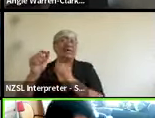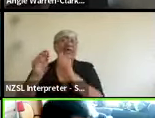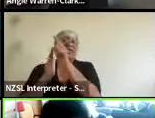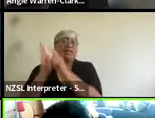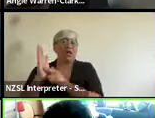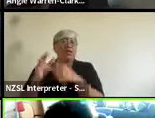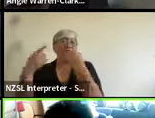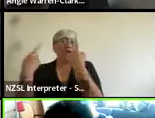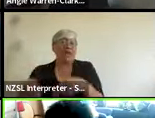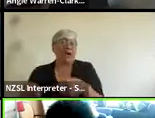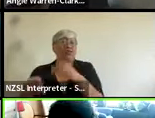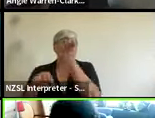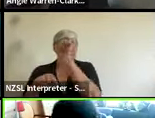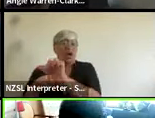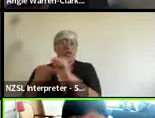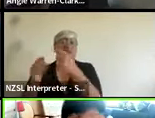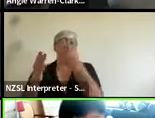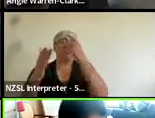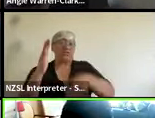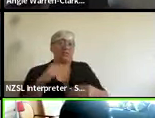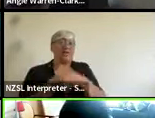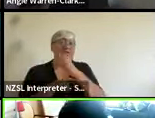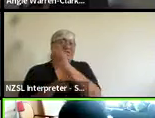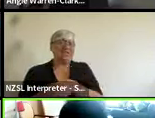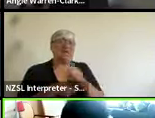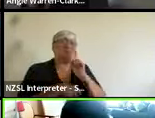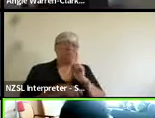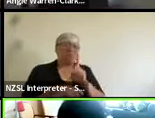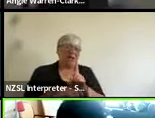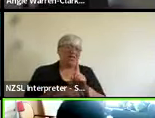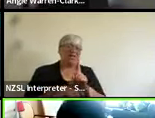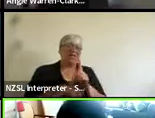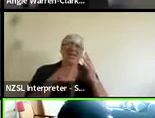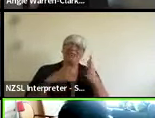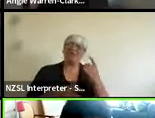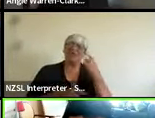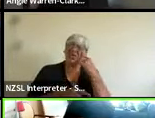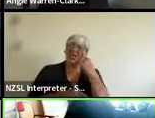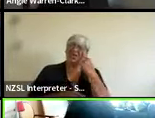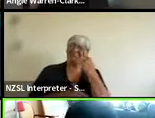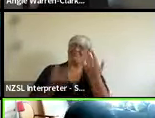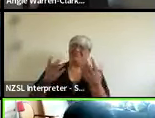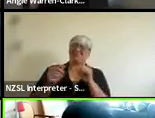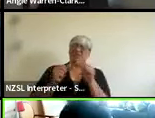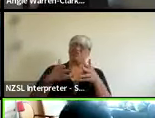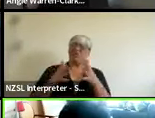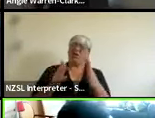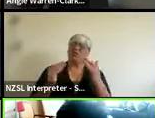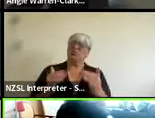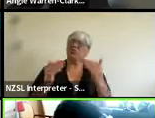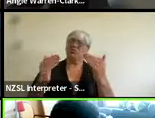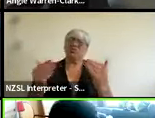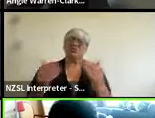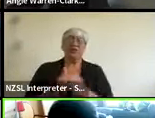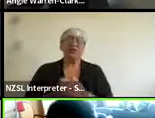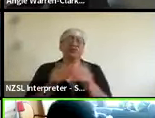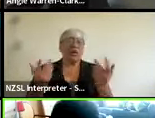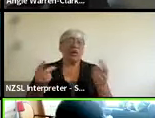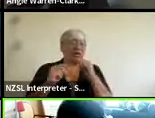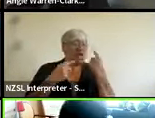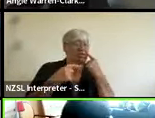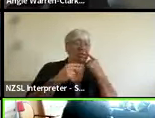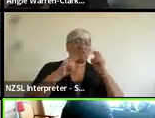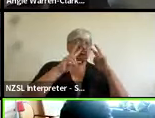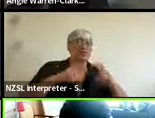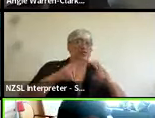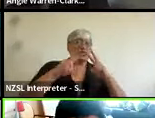to what is right using a common sense approach. Given the plethora of research regarding best